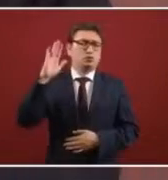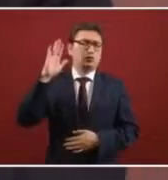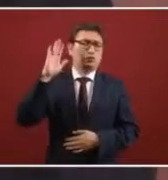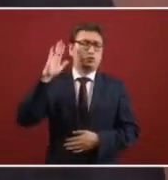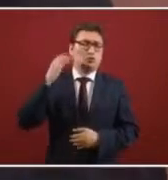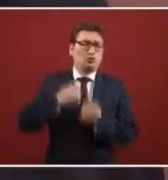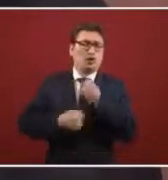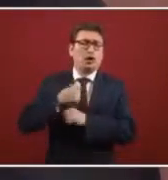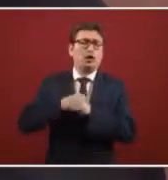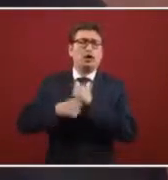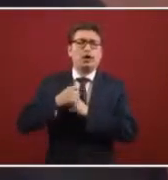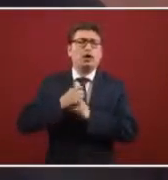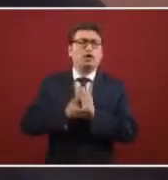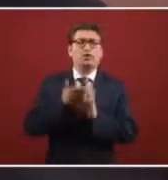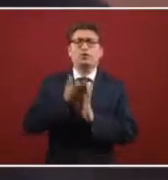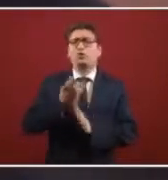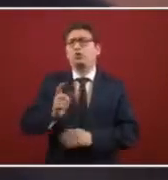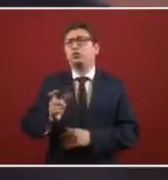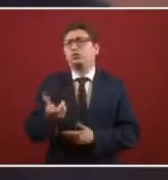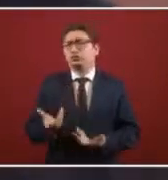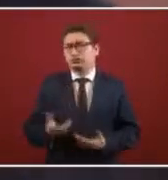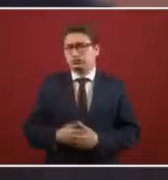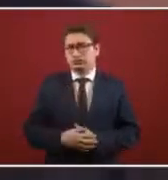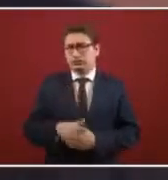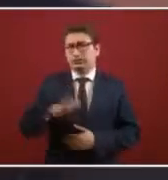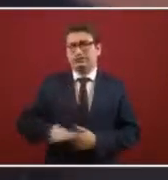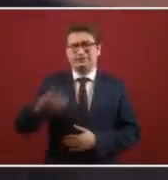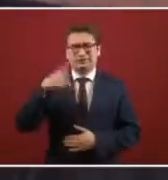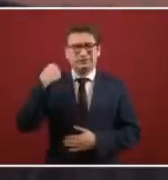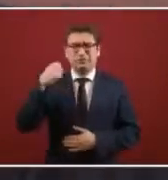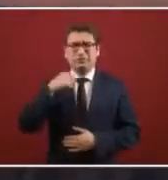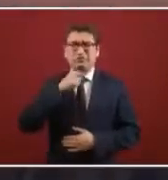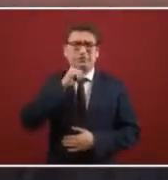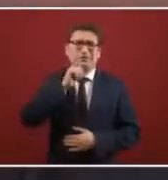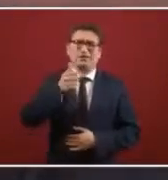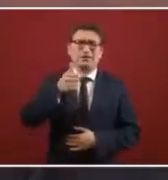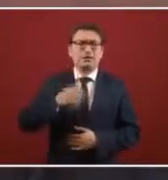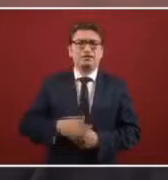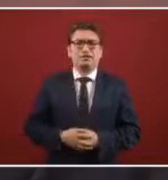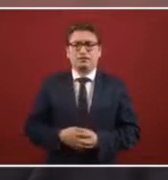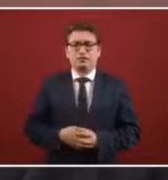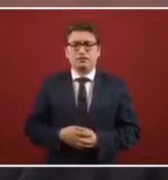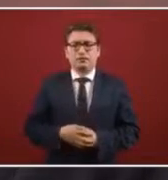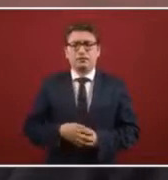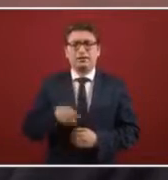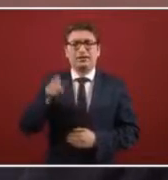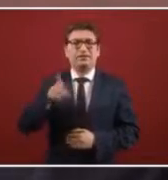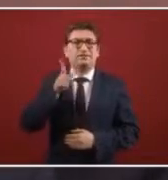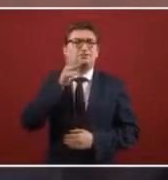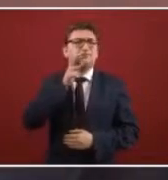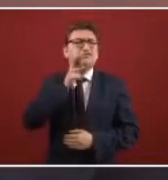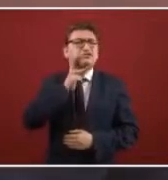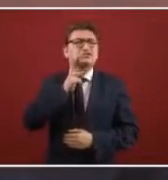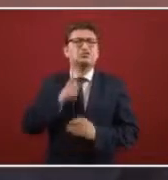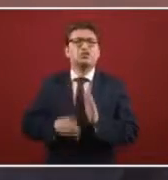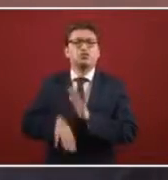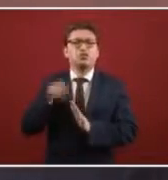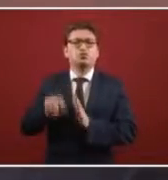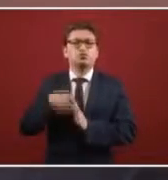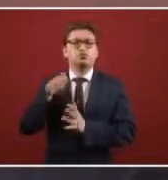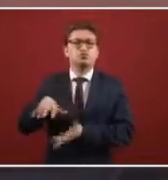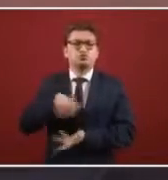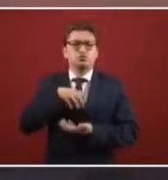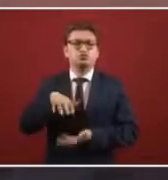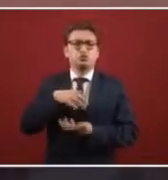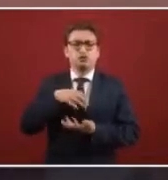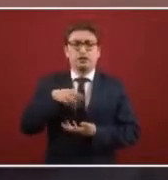So una since inversión when así. haven't they had an investment like Tabasco that? se ha dedicado nada A más job that's a sacar dedicated petróleo crudo to take crude